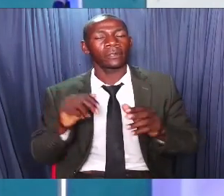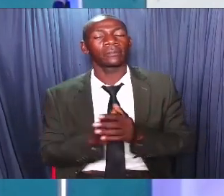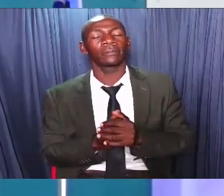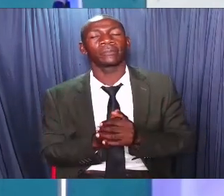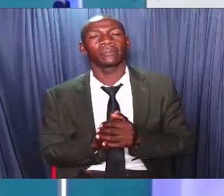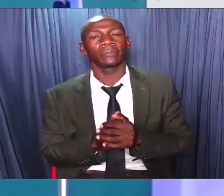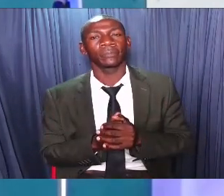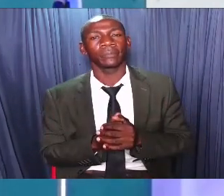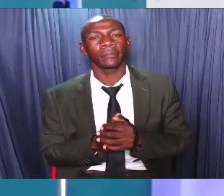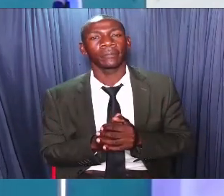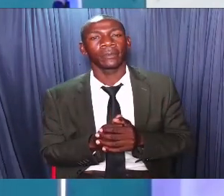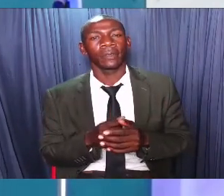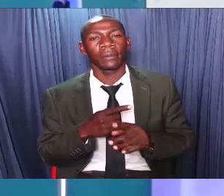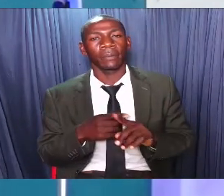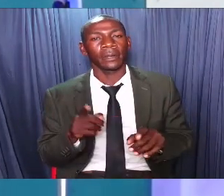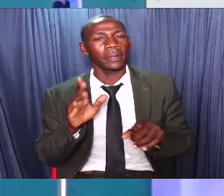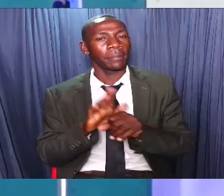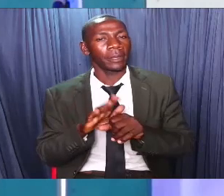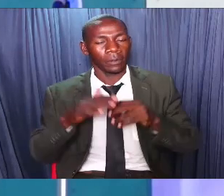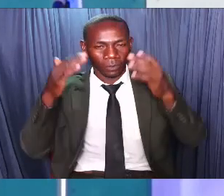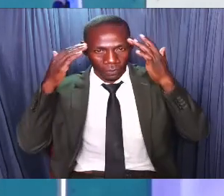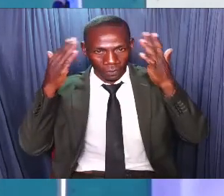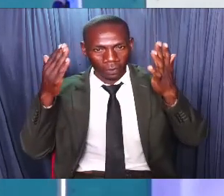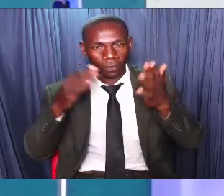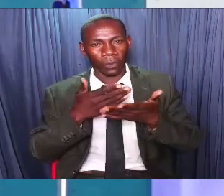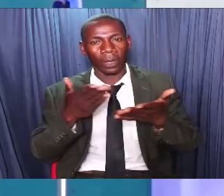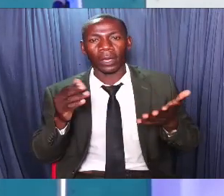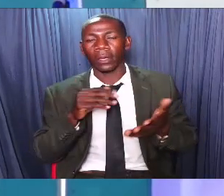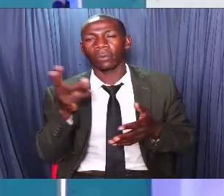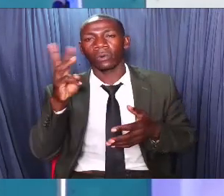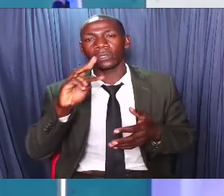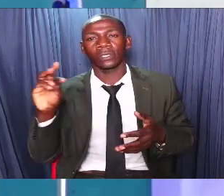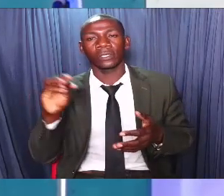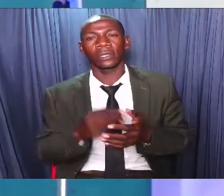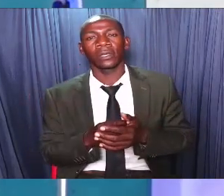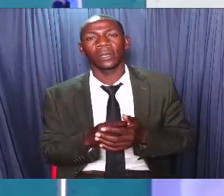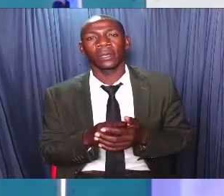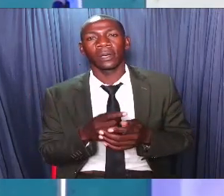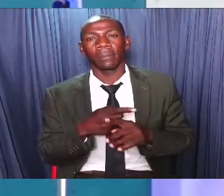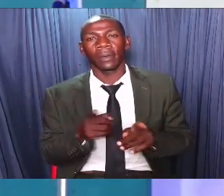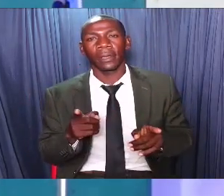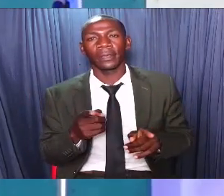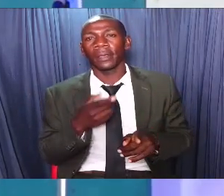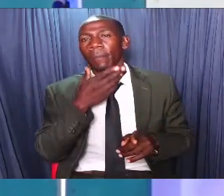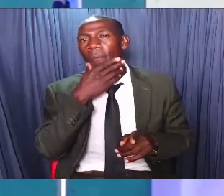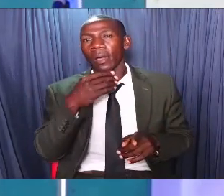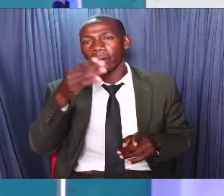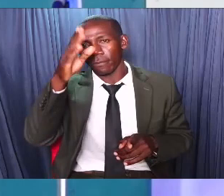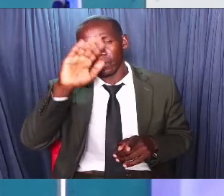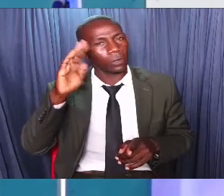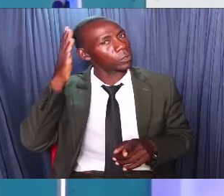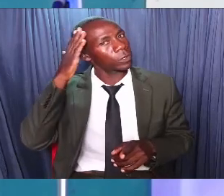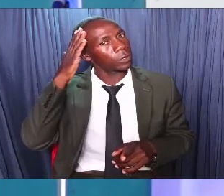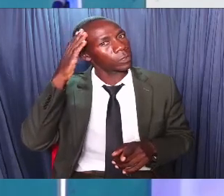Japokuwa wengi hamkujua niko wapi. Though many never knew where I was. Lakini mtumishi wa Mungu alielewa. But the servant of